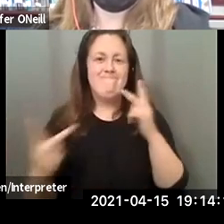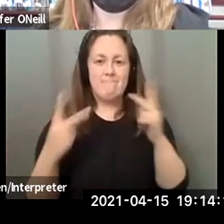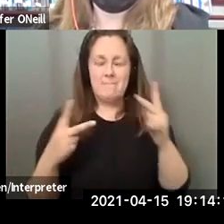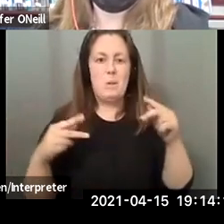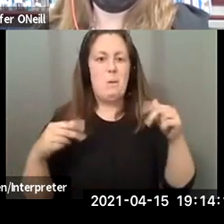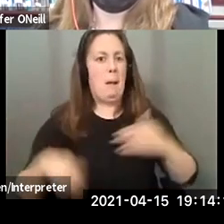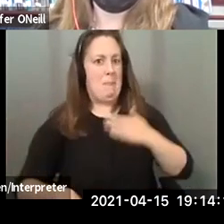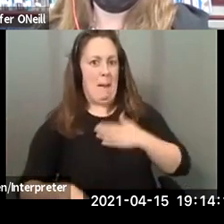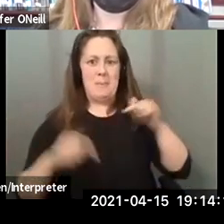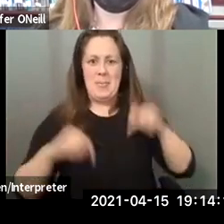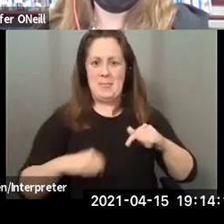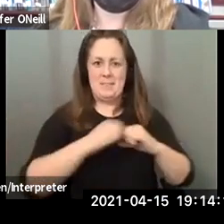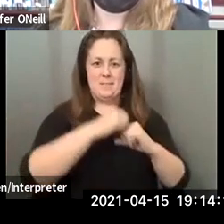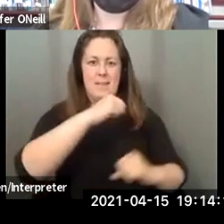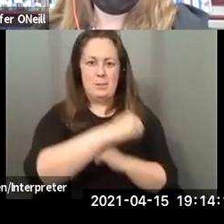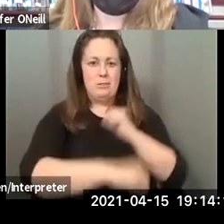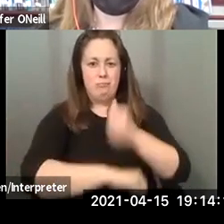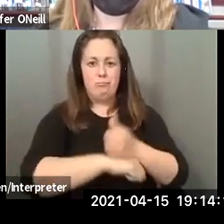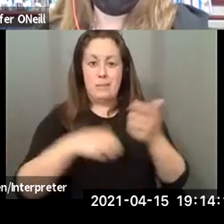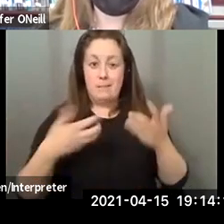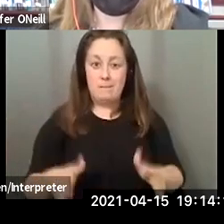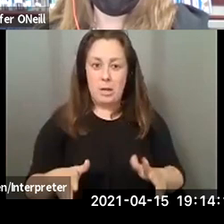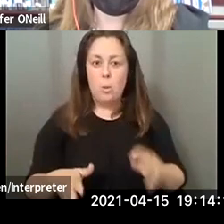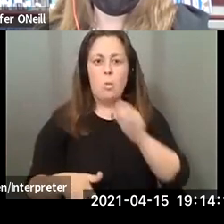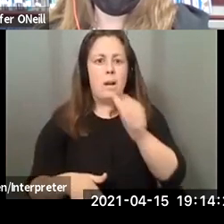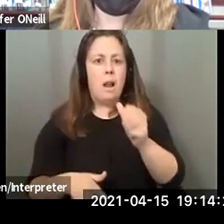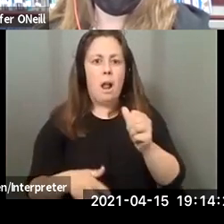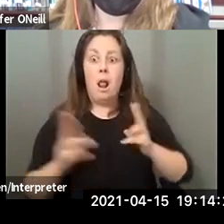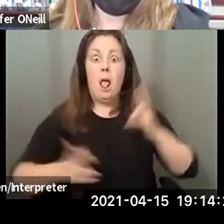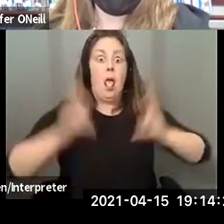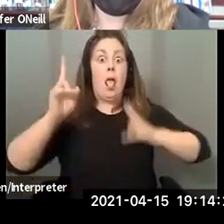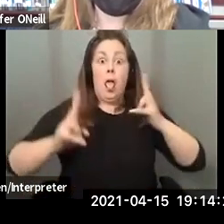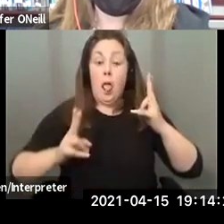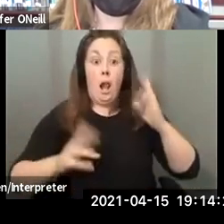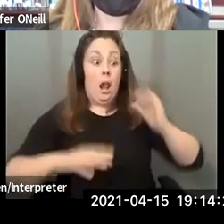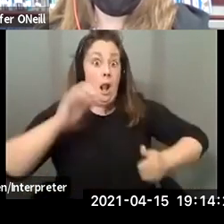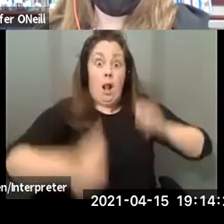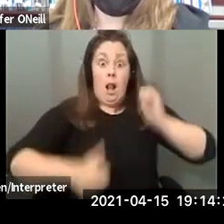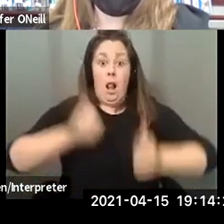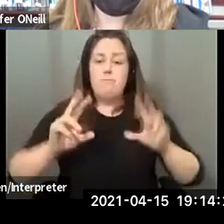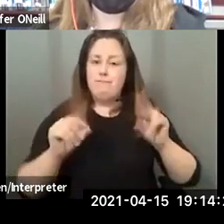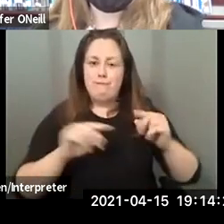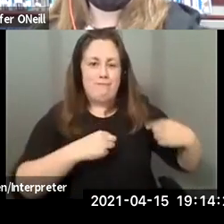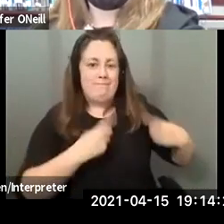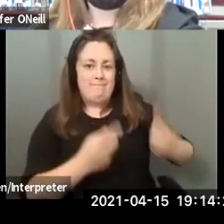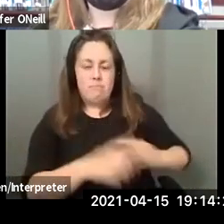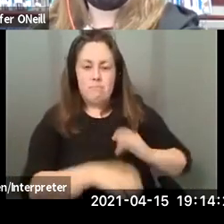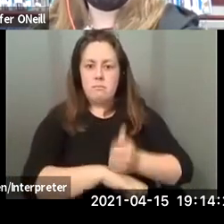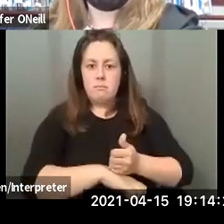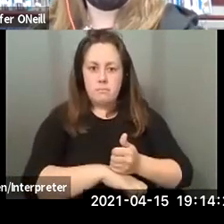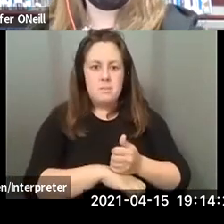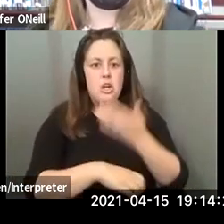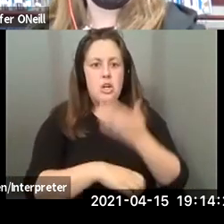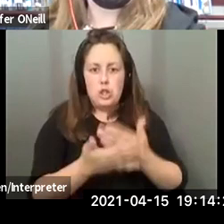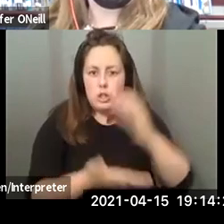isn't something that we're sort of trying to race to create. I think we had a really good concept. I was one of the people who sat in the room on